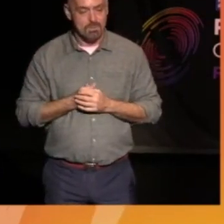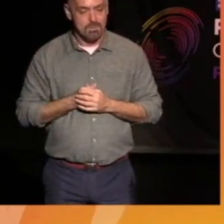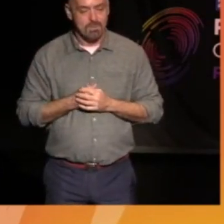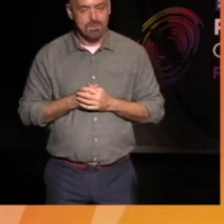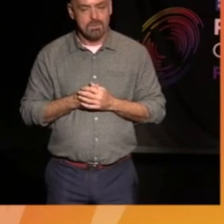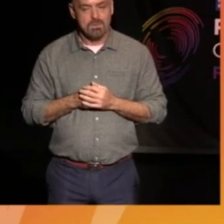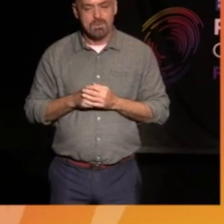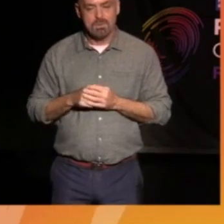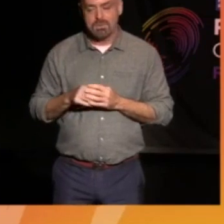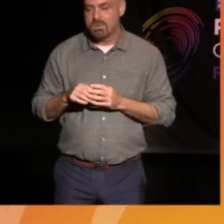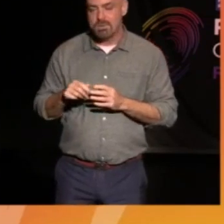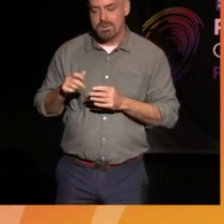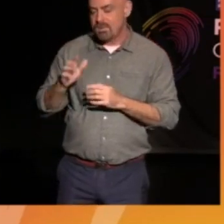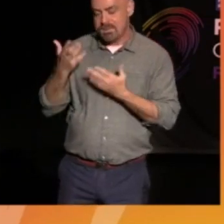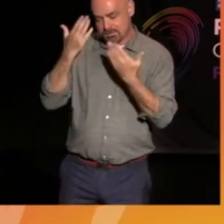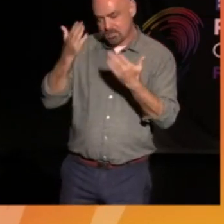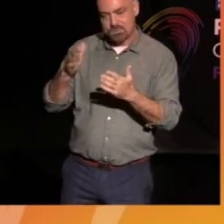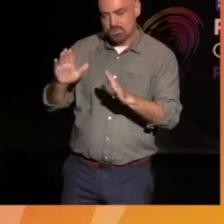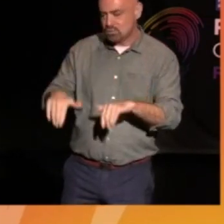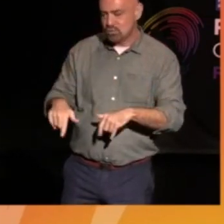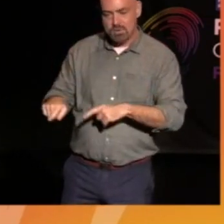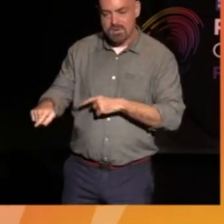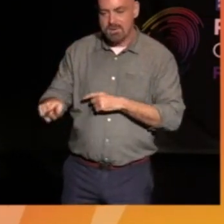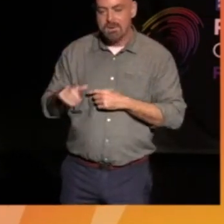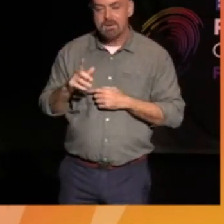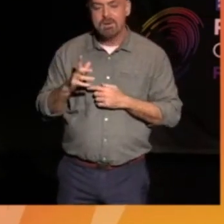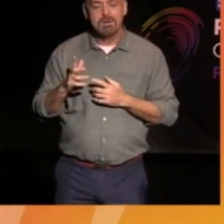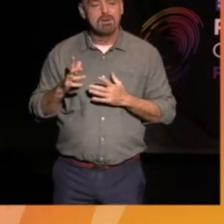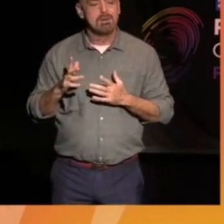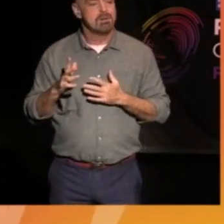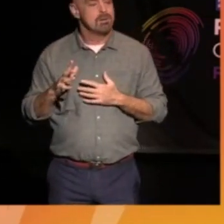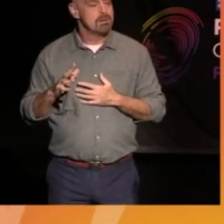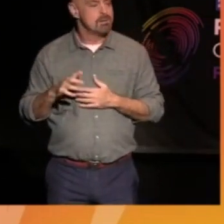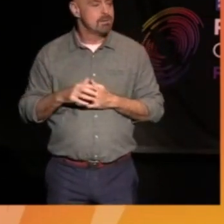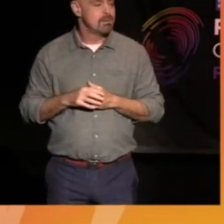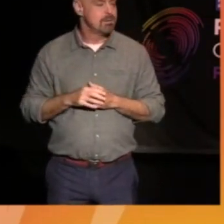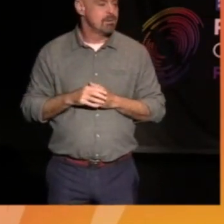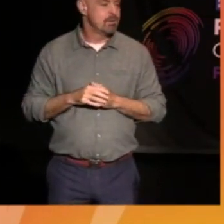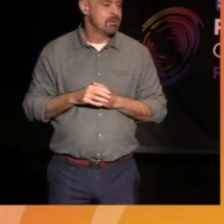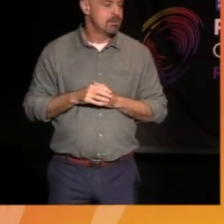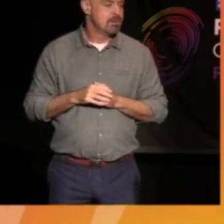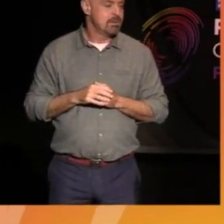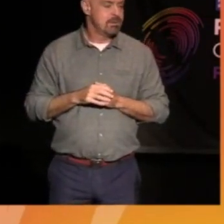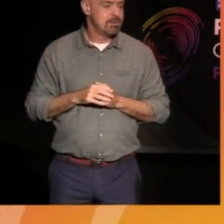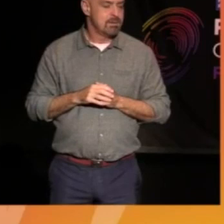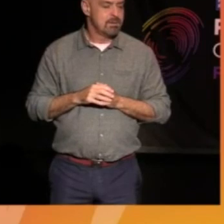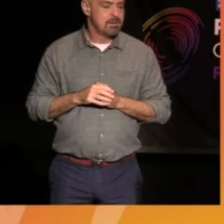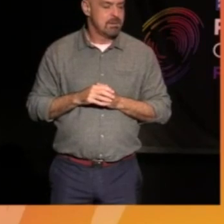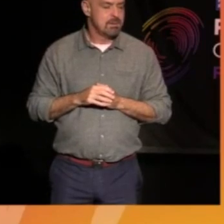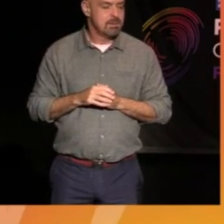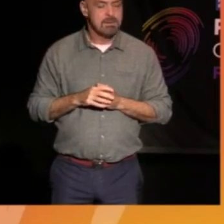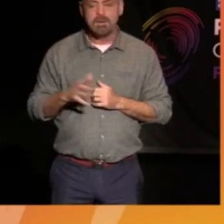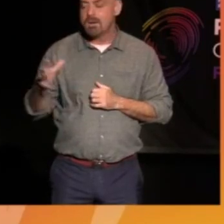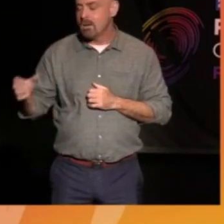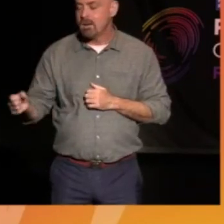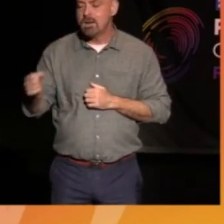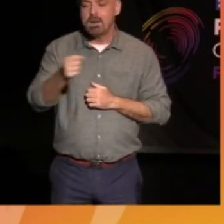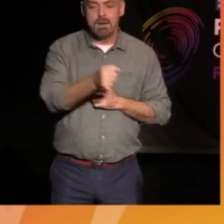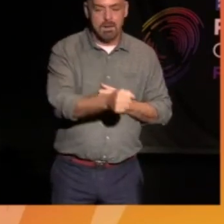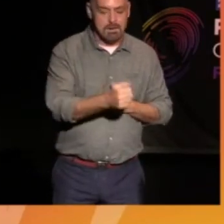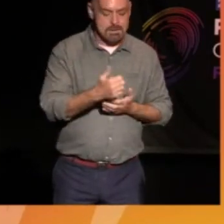they should not be there. And when they are rescued, they are kept a safe place, a shelter